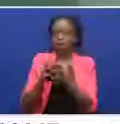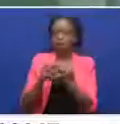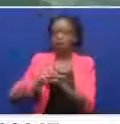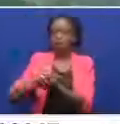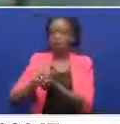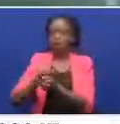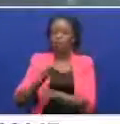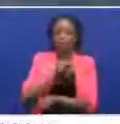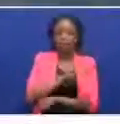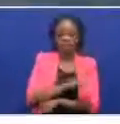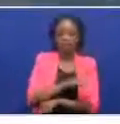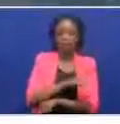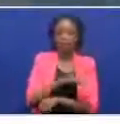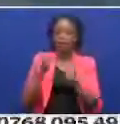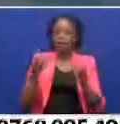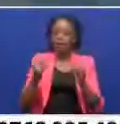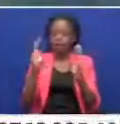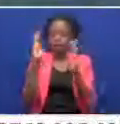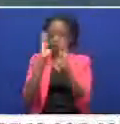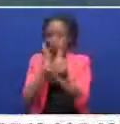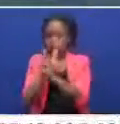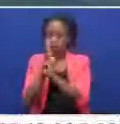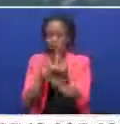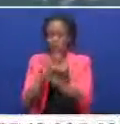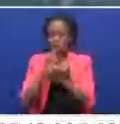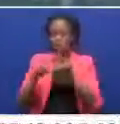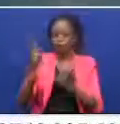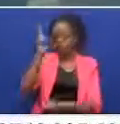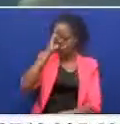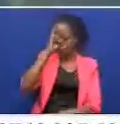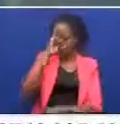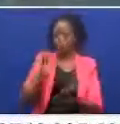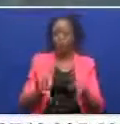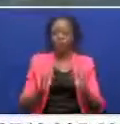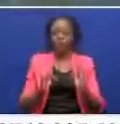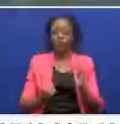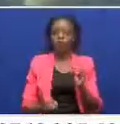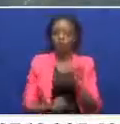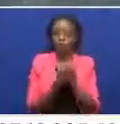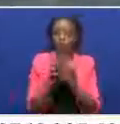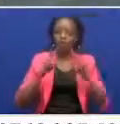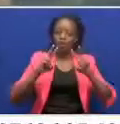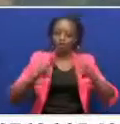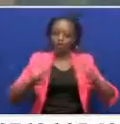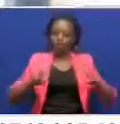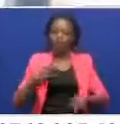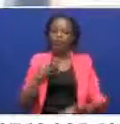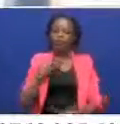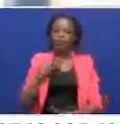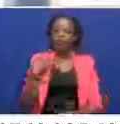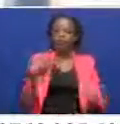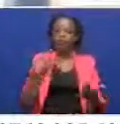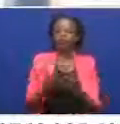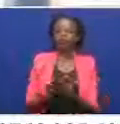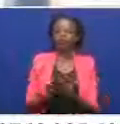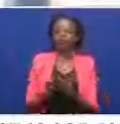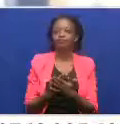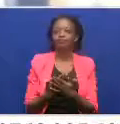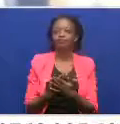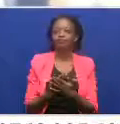evening, has since gone into hiding, but police officers have launched a manhunt to arrest him.